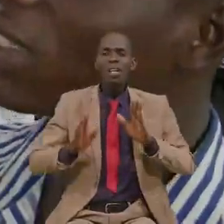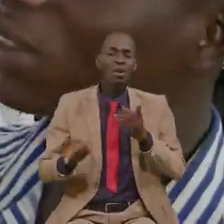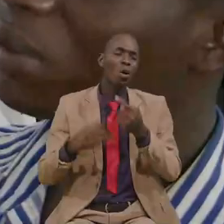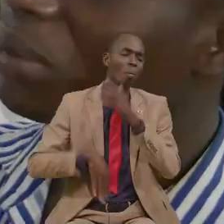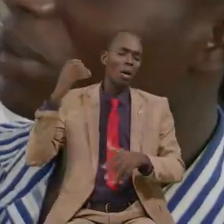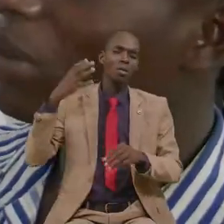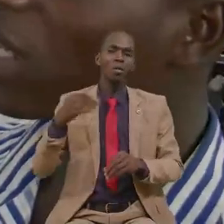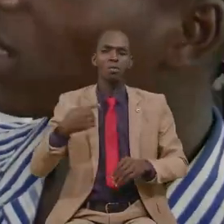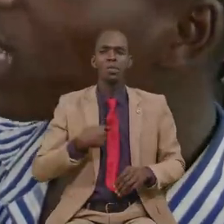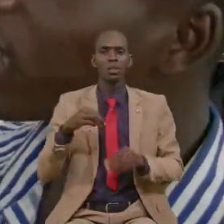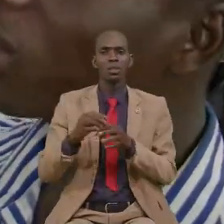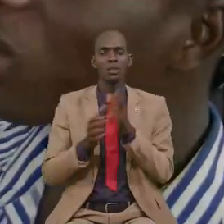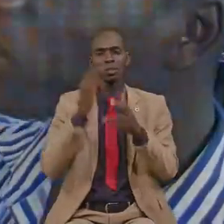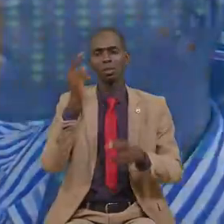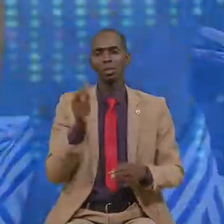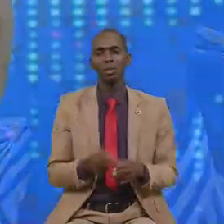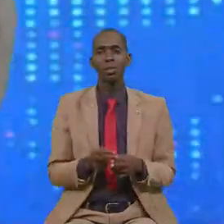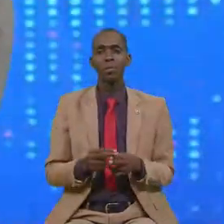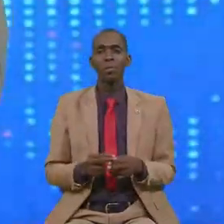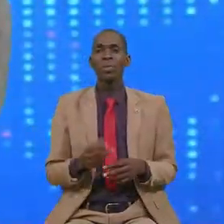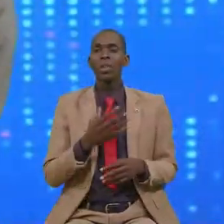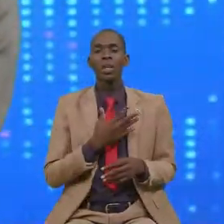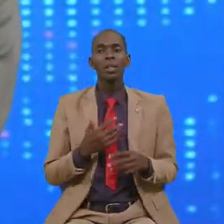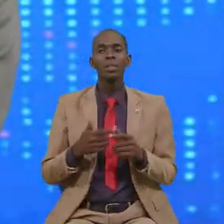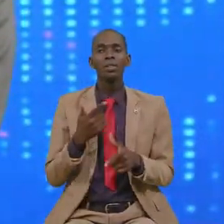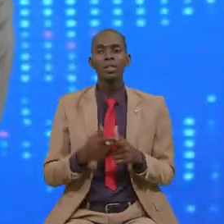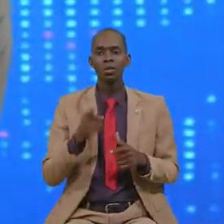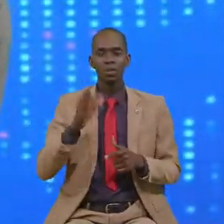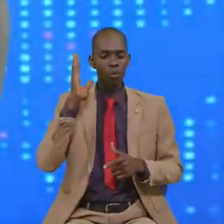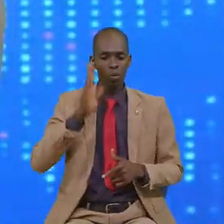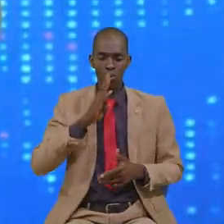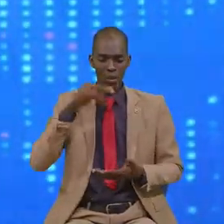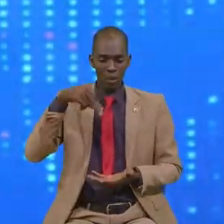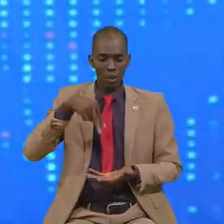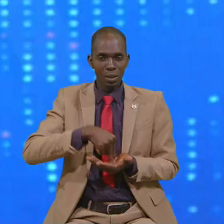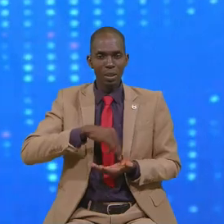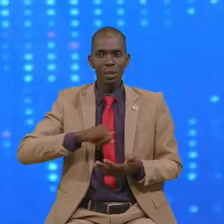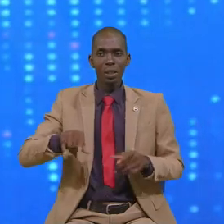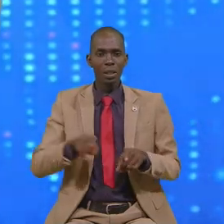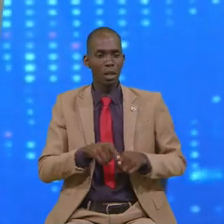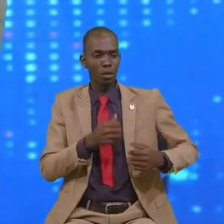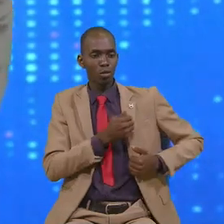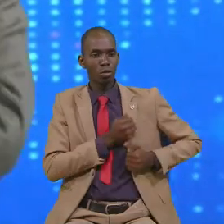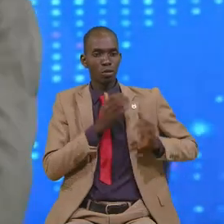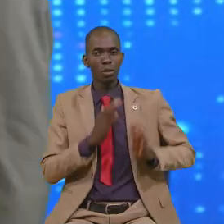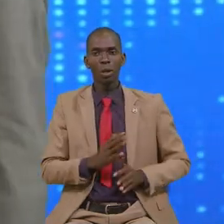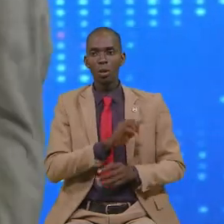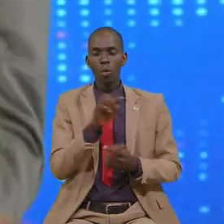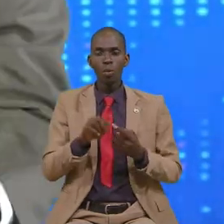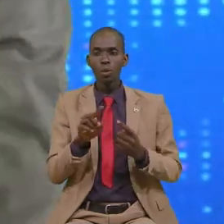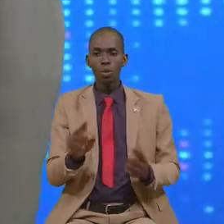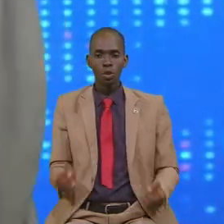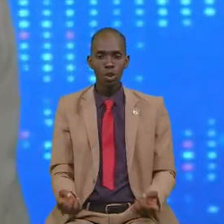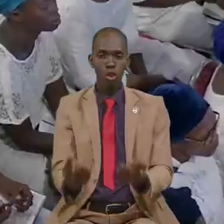get out of me. And then you'll be standing like a soldier, and when you come, there is